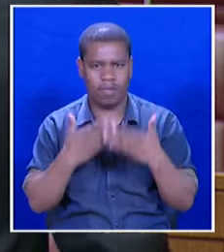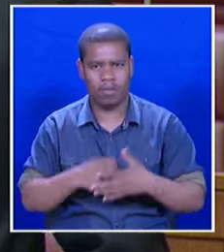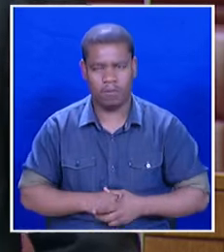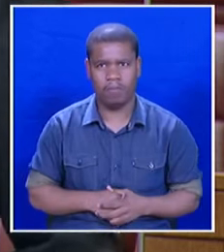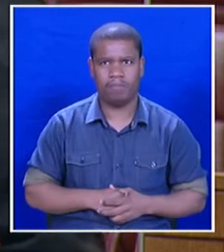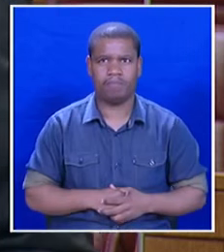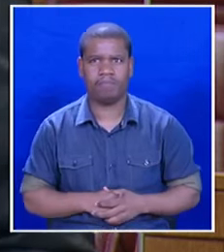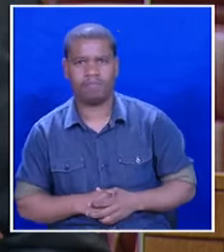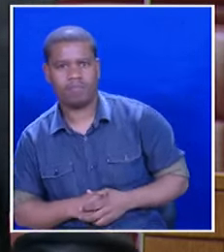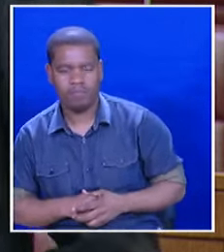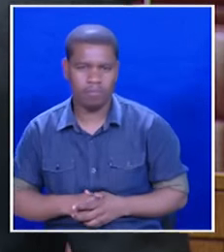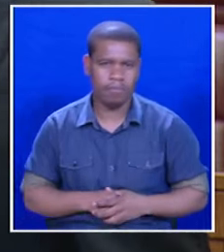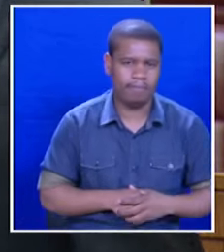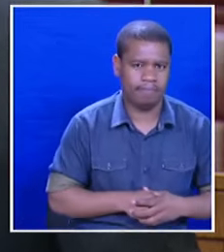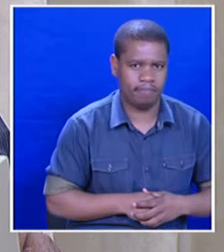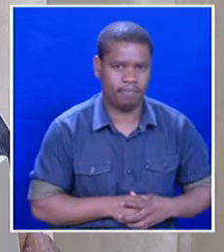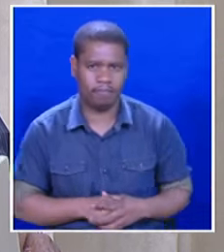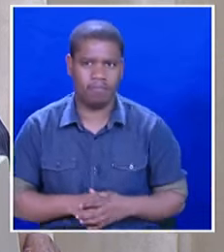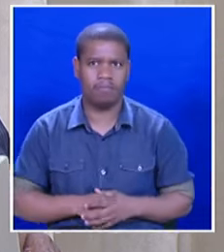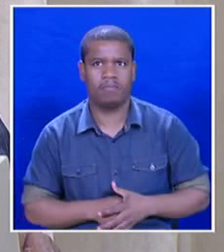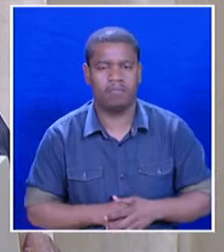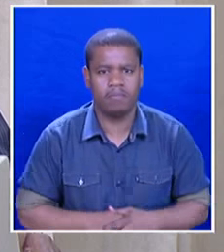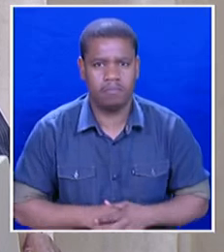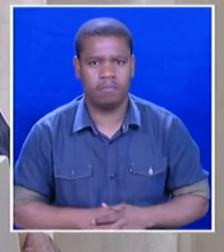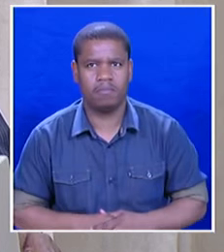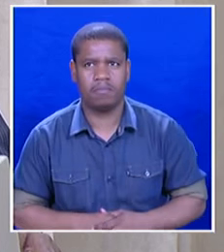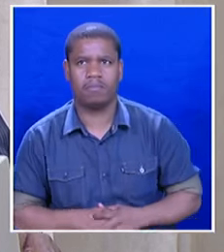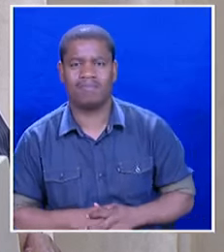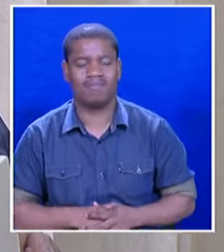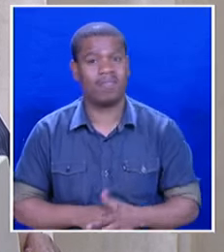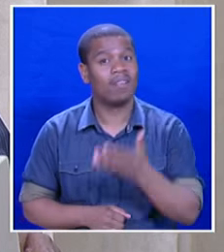Deputy President. You said you were going to be simple, Honorable Member.